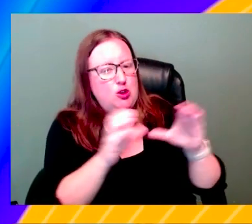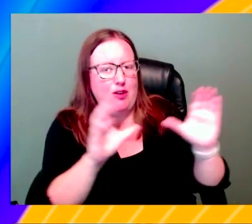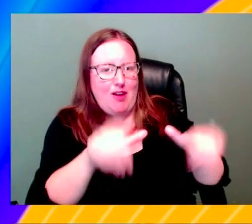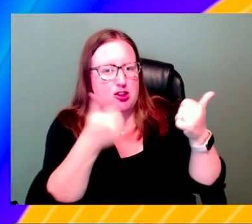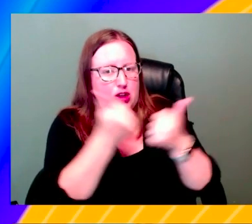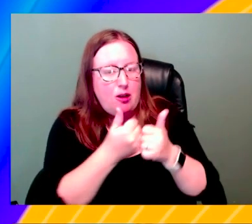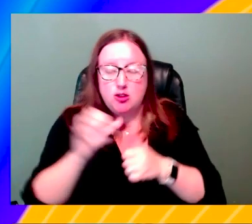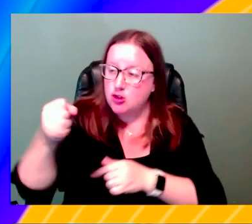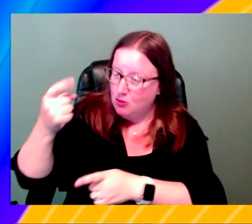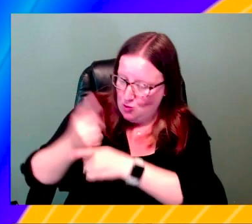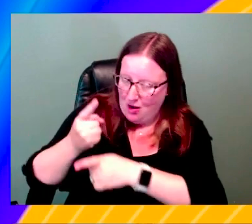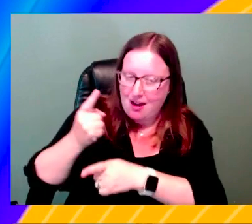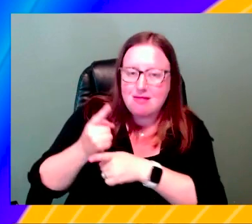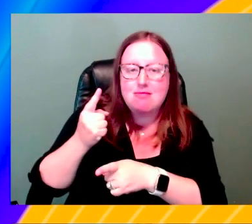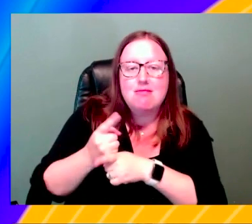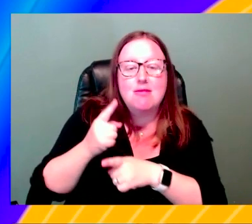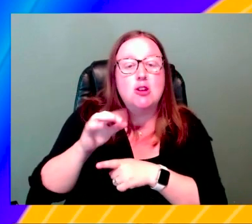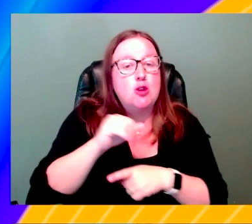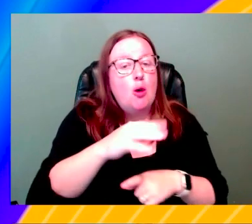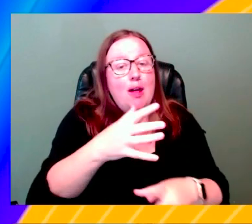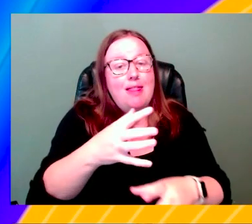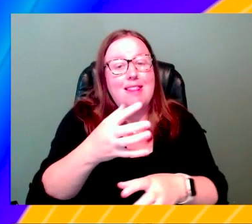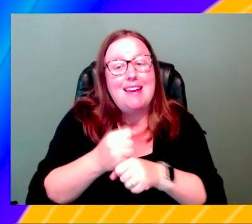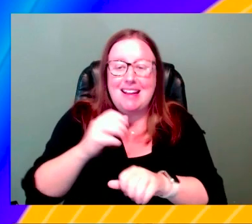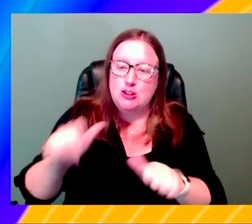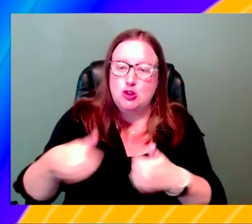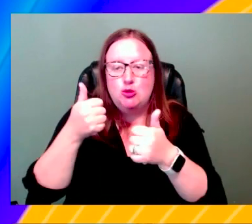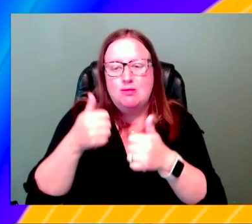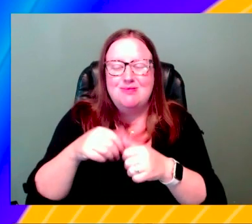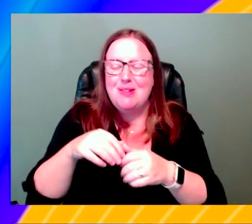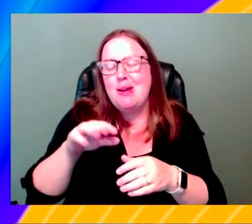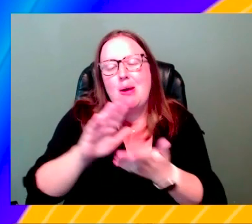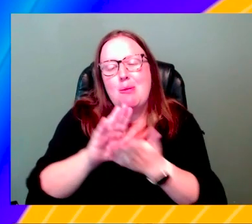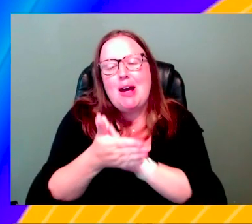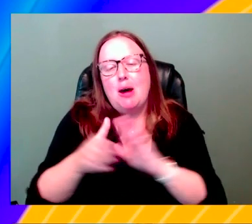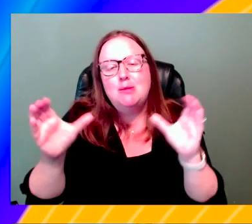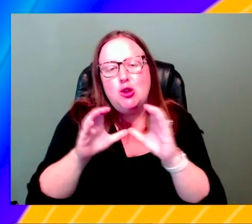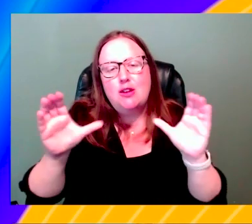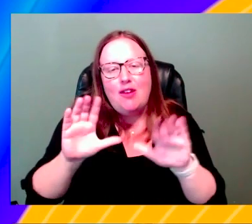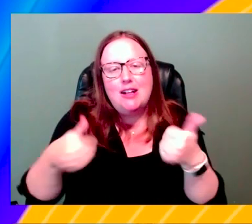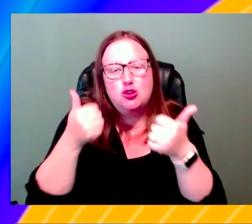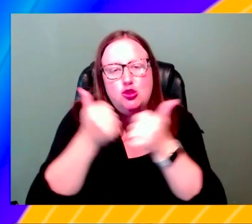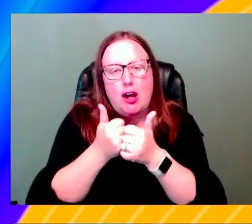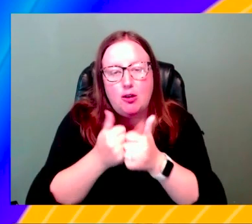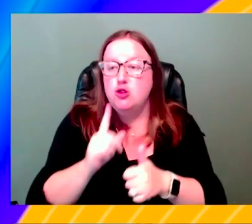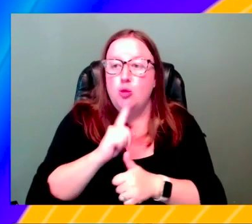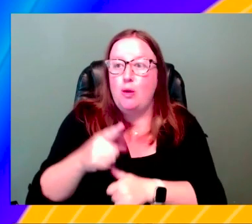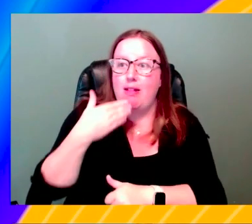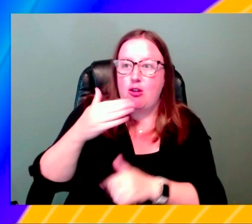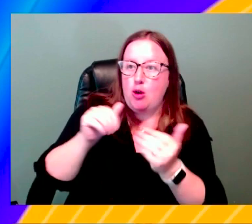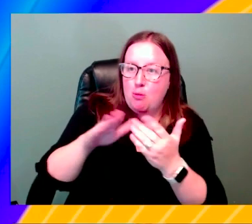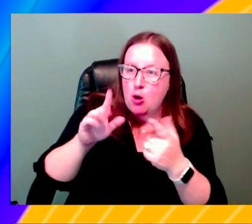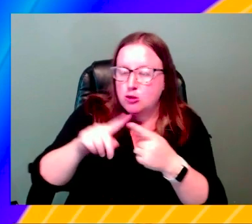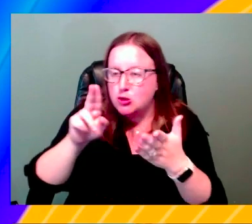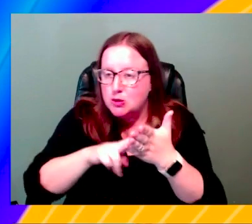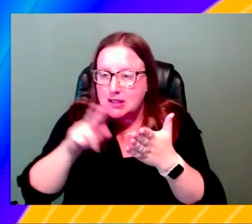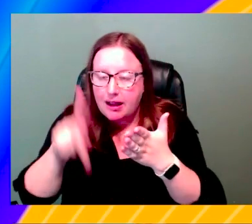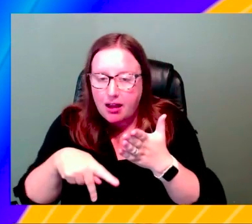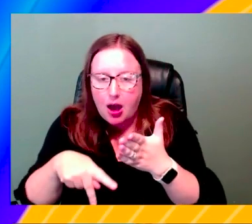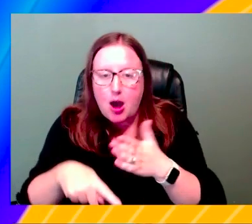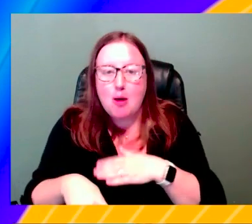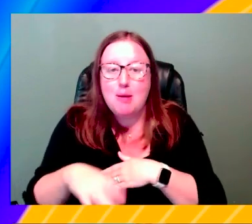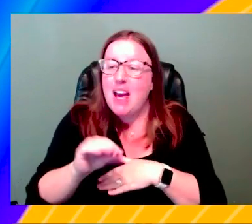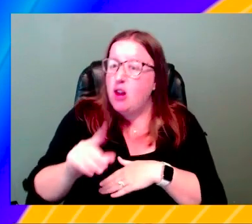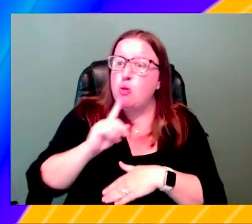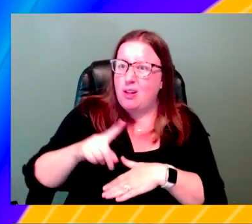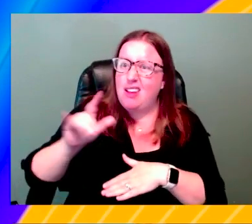yes. The Get Certified Challenge is a great way for people to sign up and also cost